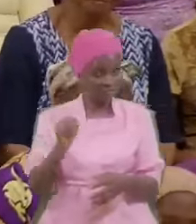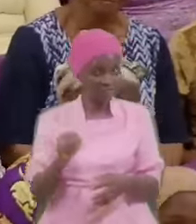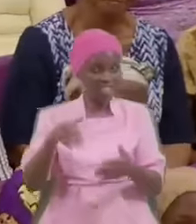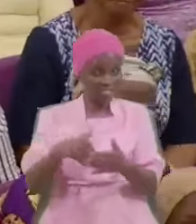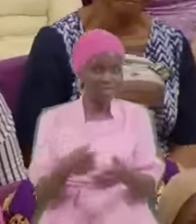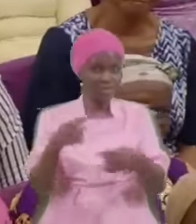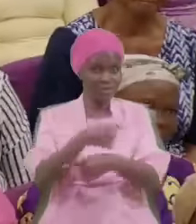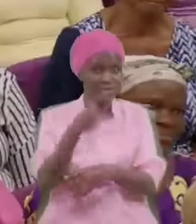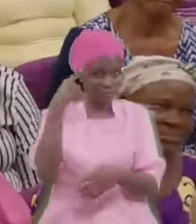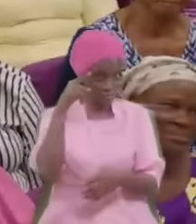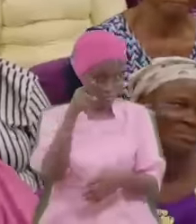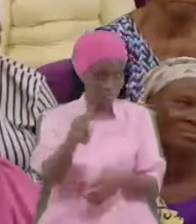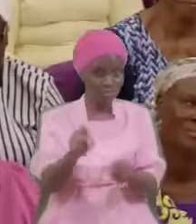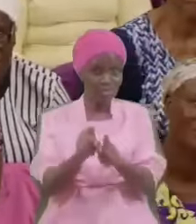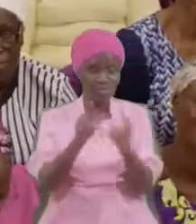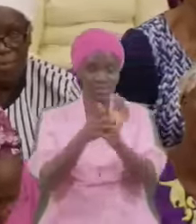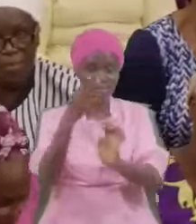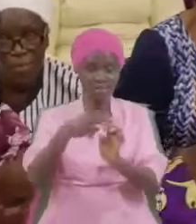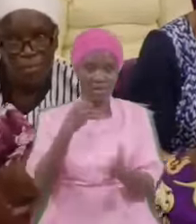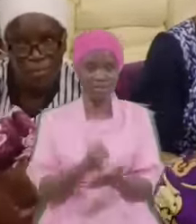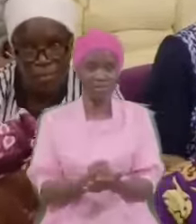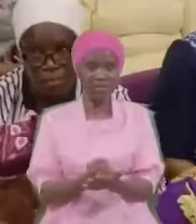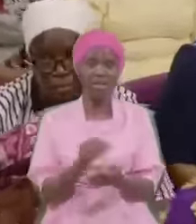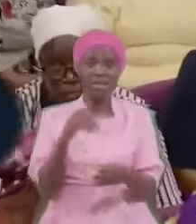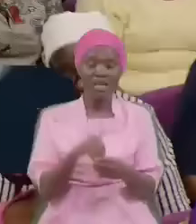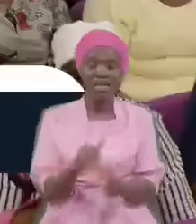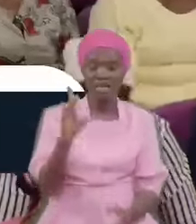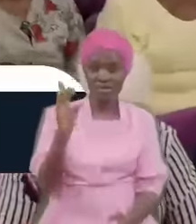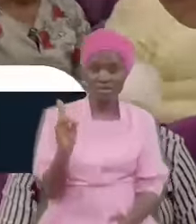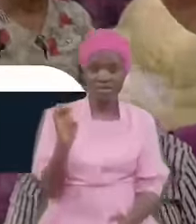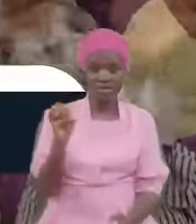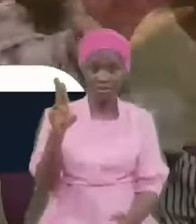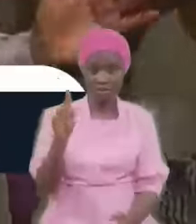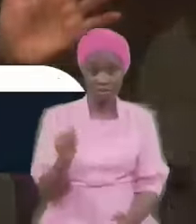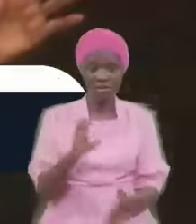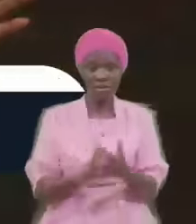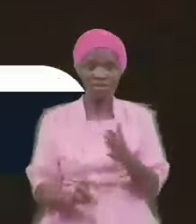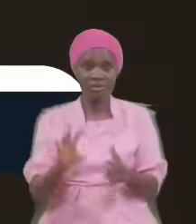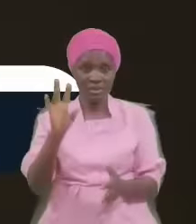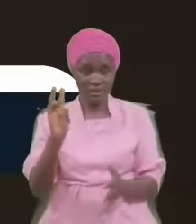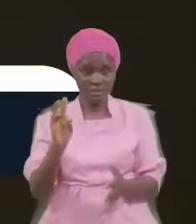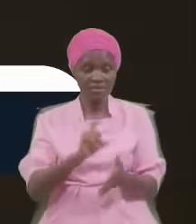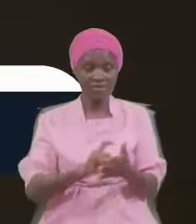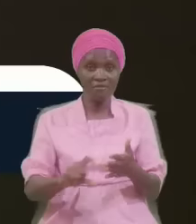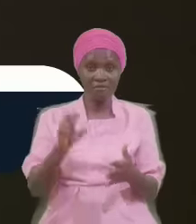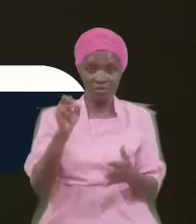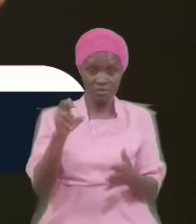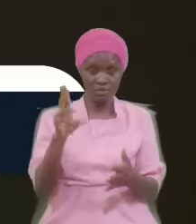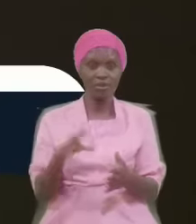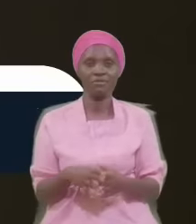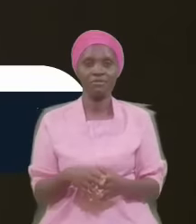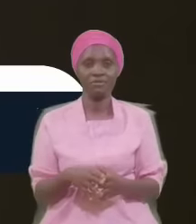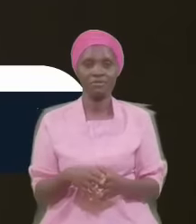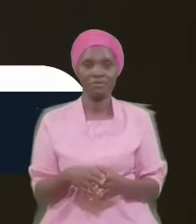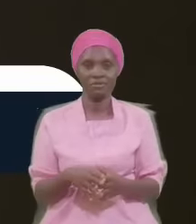Deuteronomy chapter 7. I'm reading from verse 12. Simplified steps to